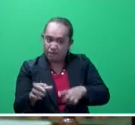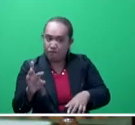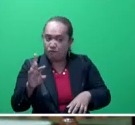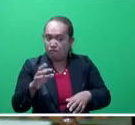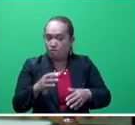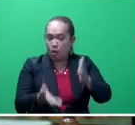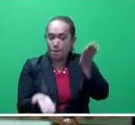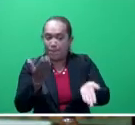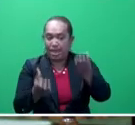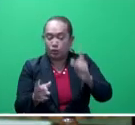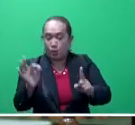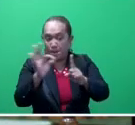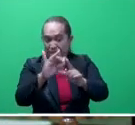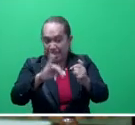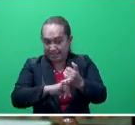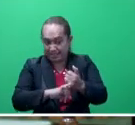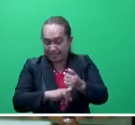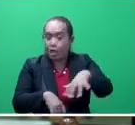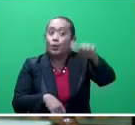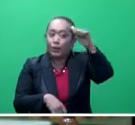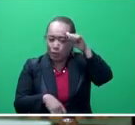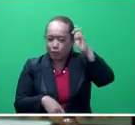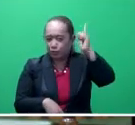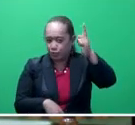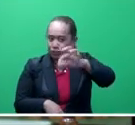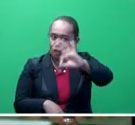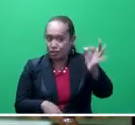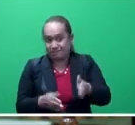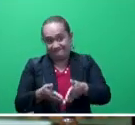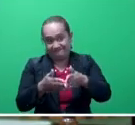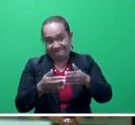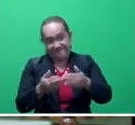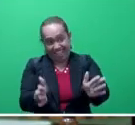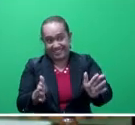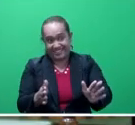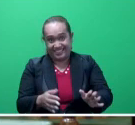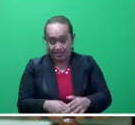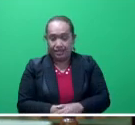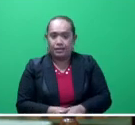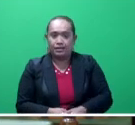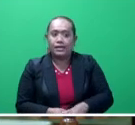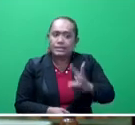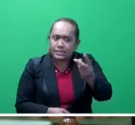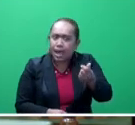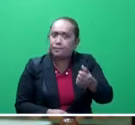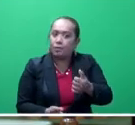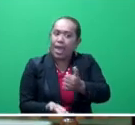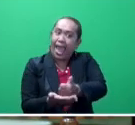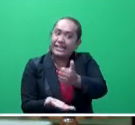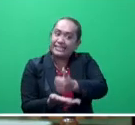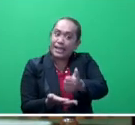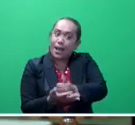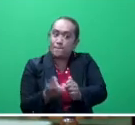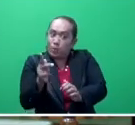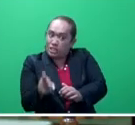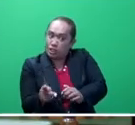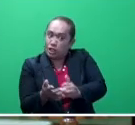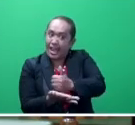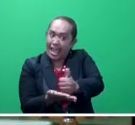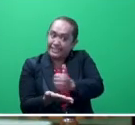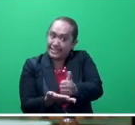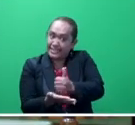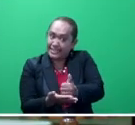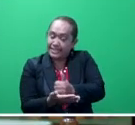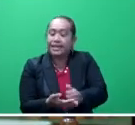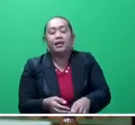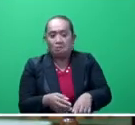classes since the start of this outbreak. Even teachers on acting allowance have been paid during this period even though they have not been acting in a